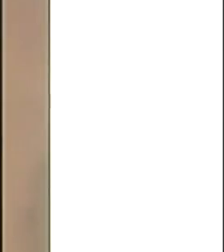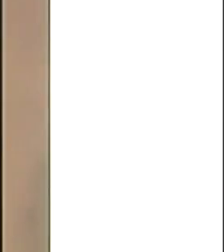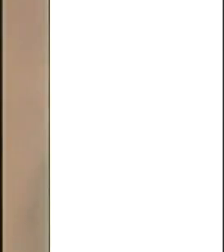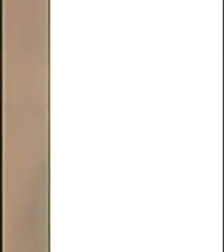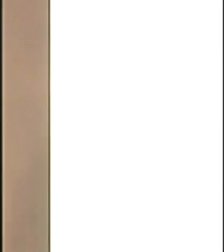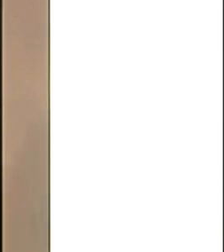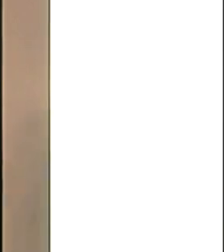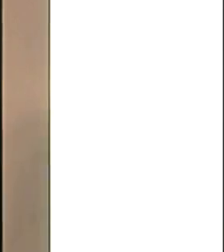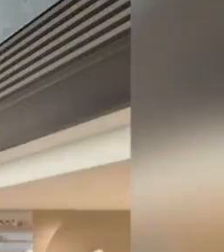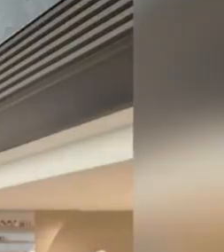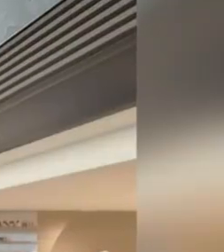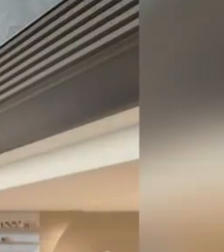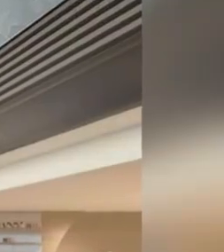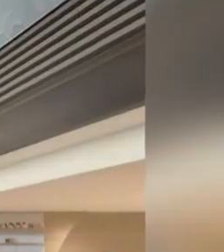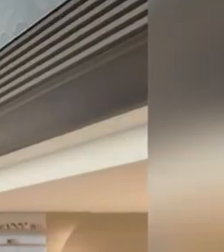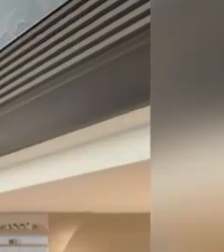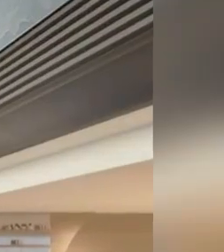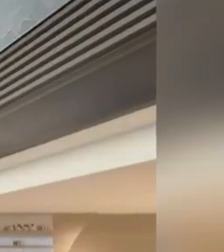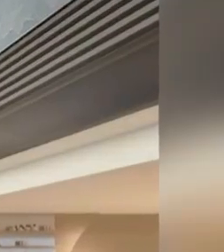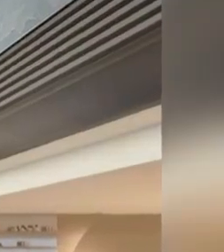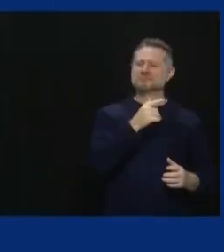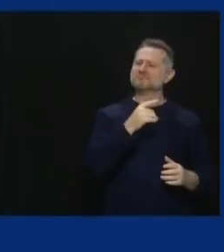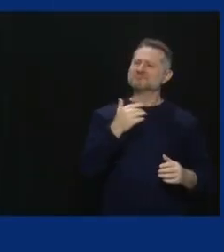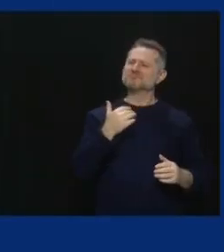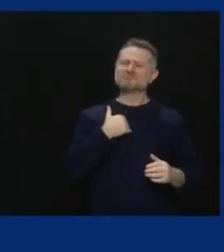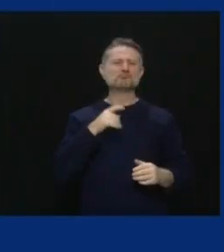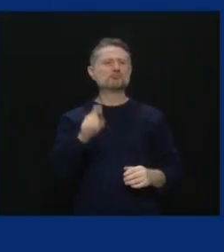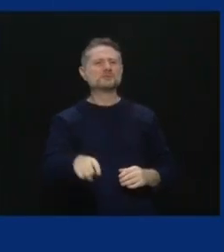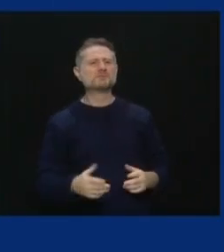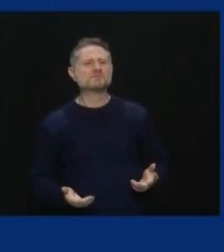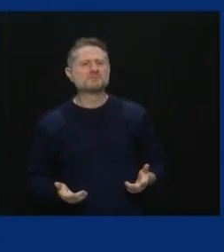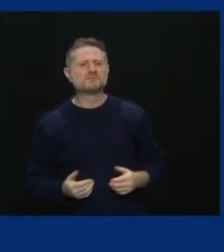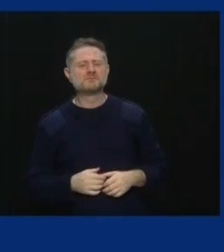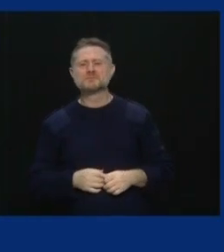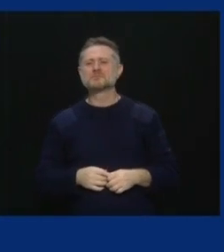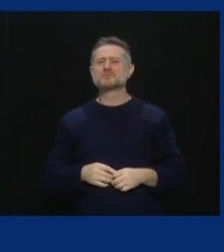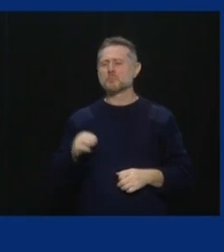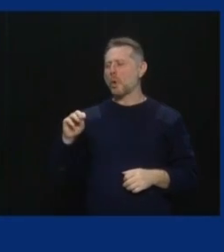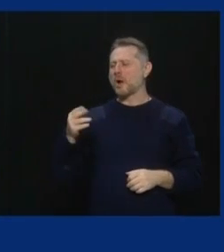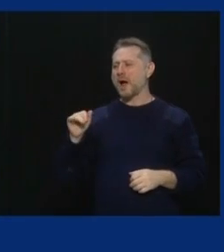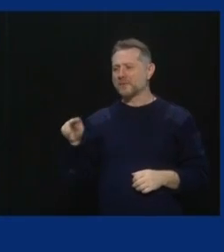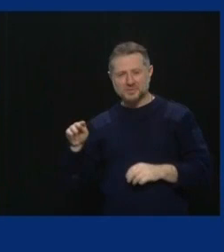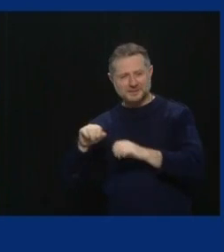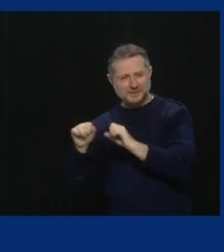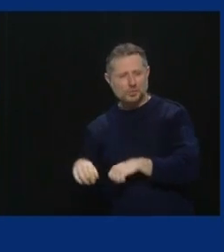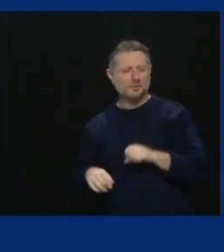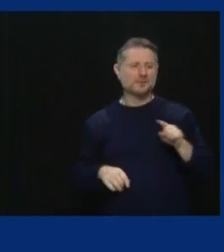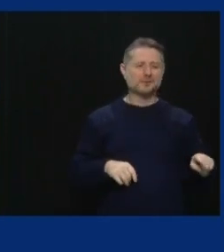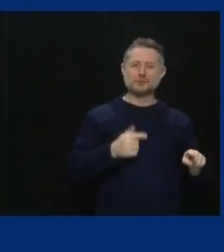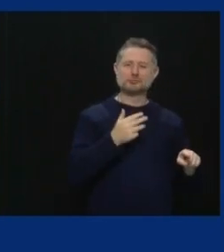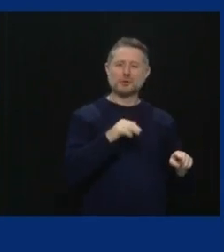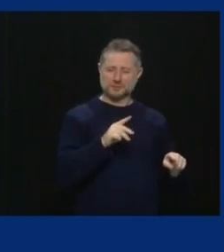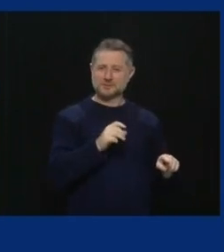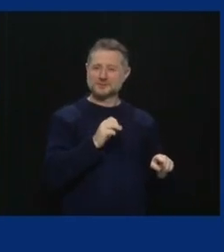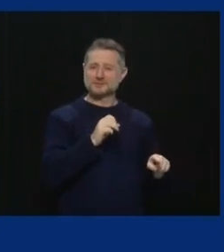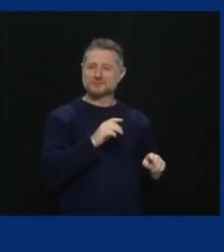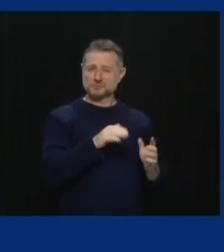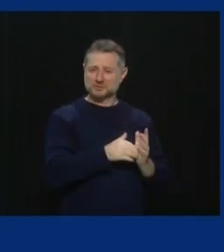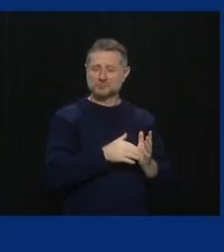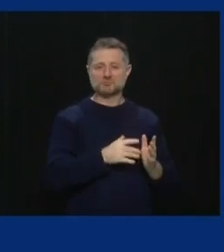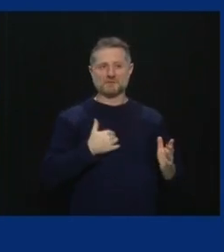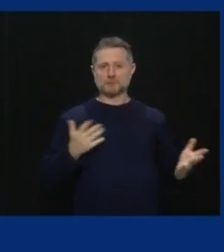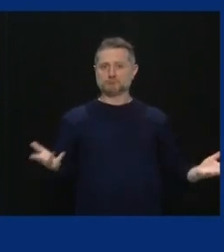The edict from Governor Hochul is let there be light. So our plan will transform the existing station into a single level train hall.